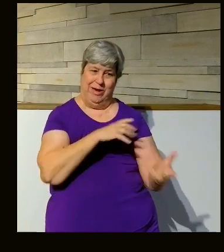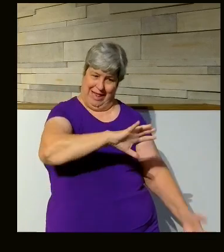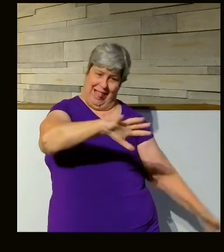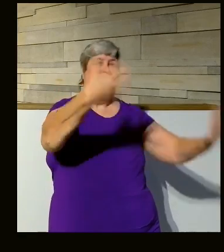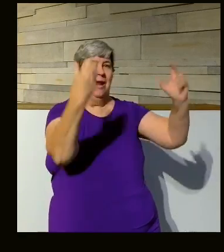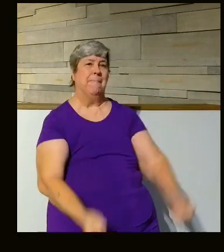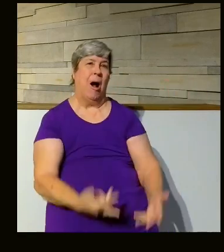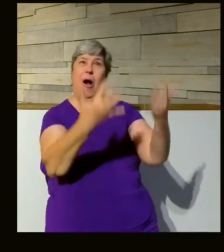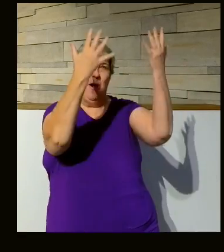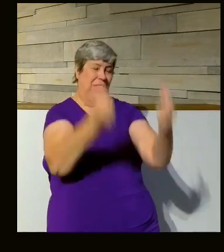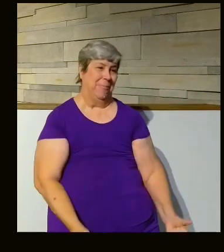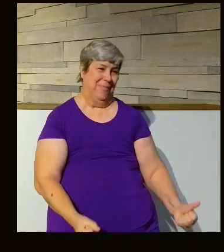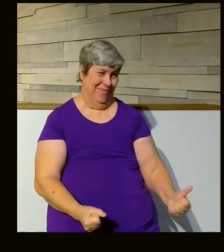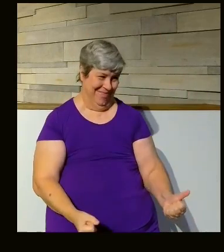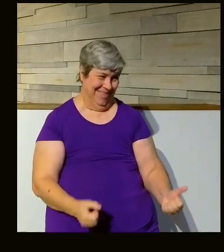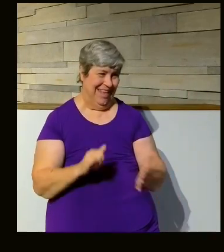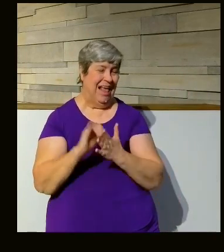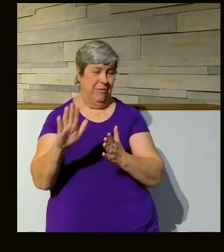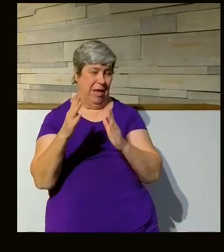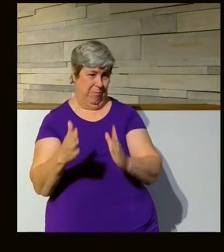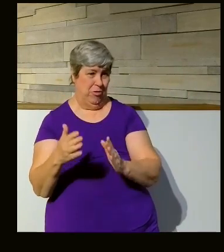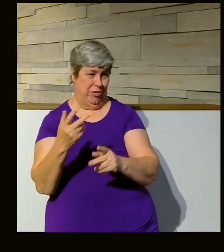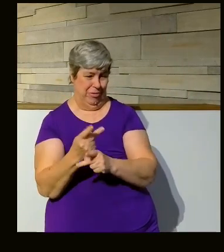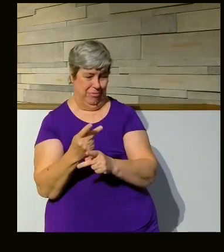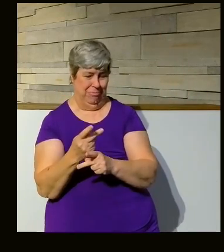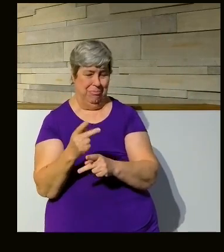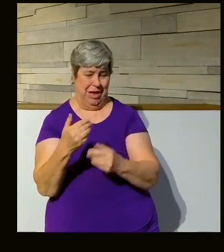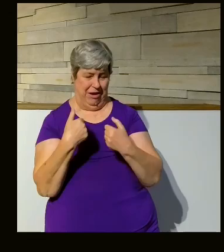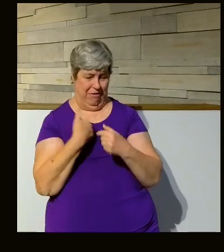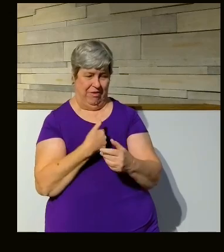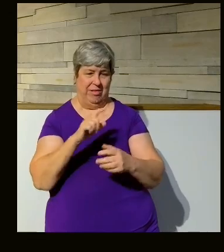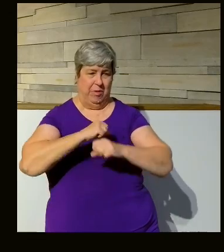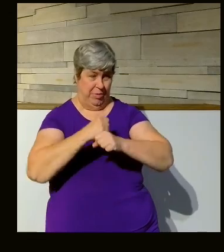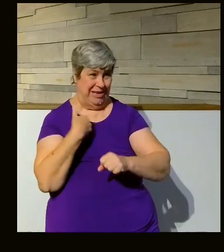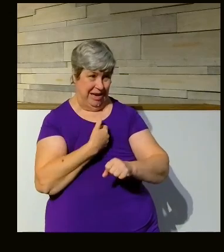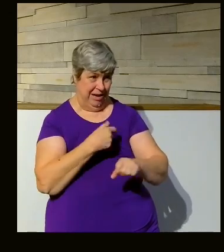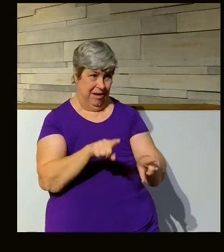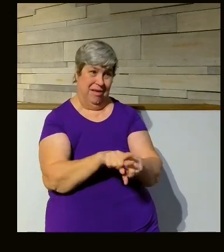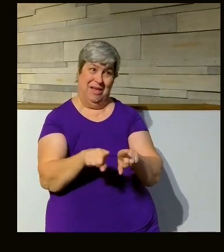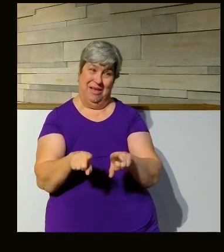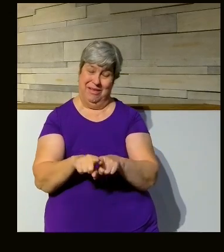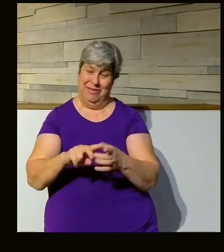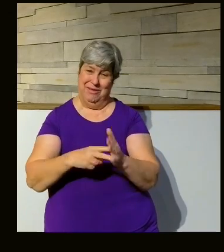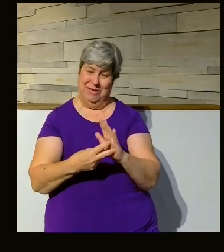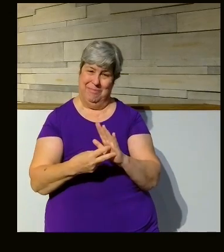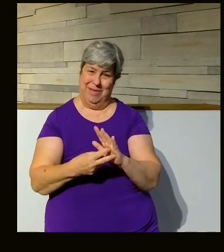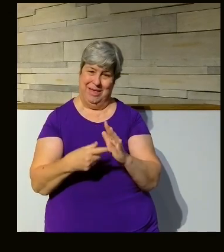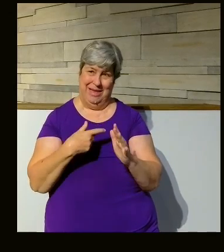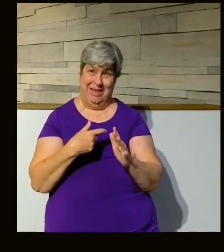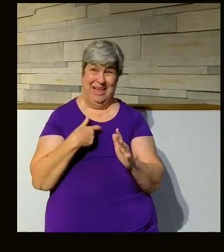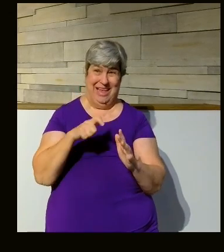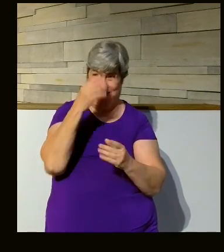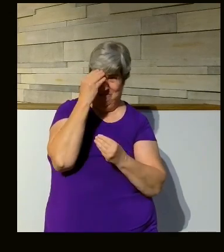burn the house down, all right? That was their job. That meant that, yes, they were to protect us, but that also meant that I have to